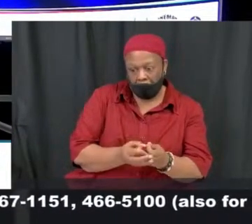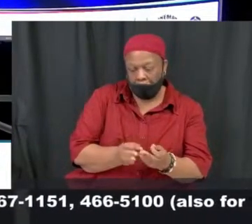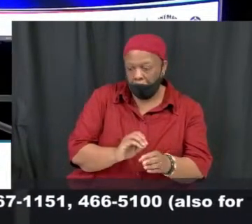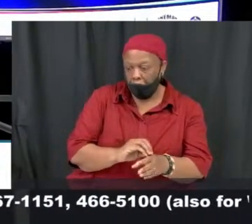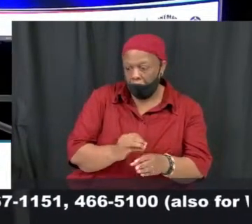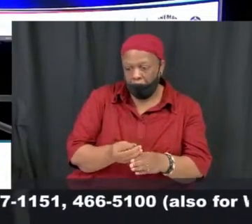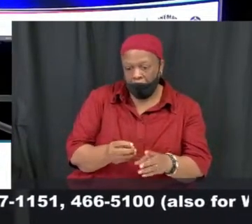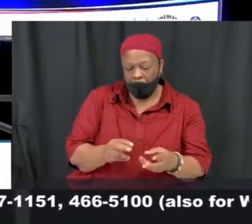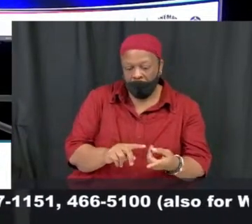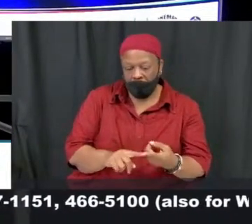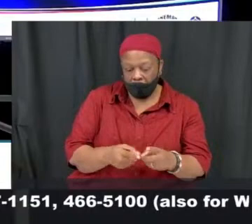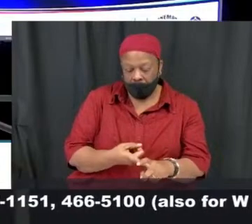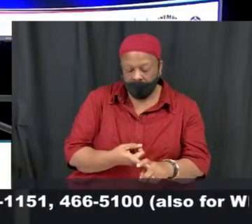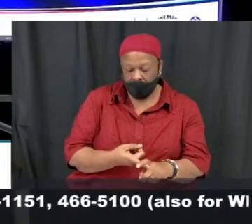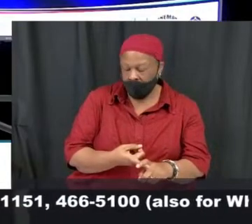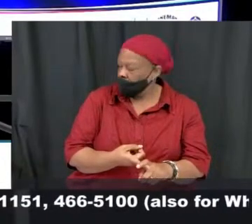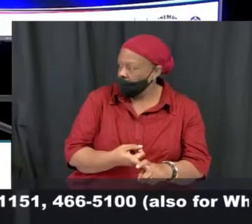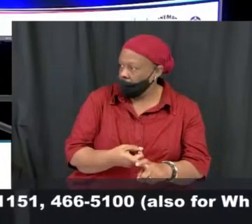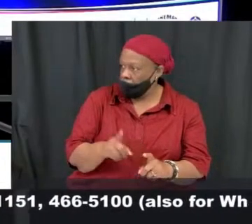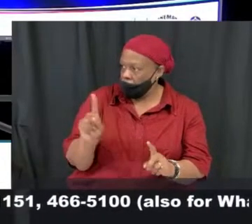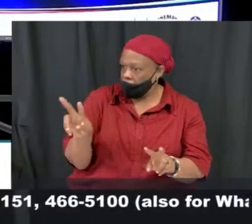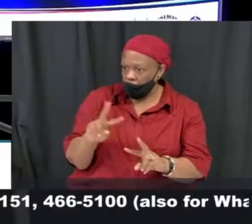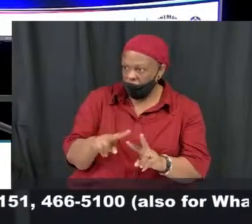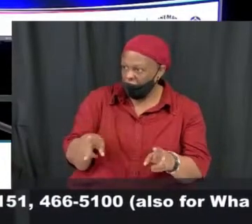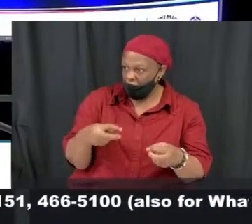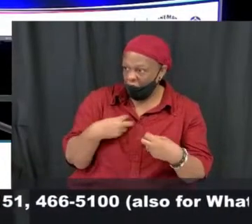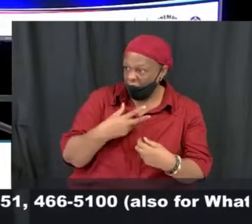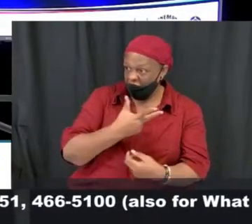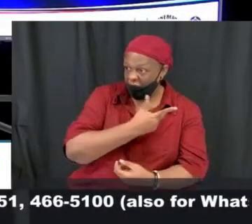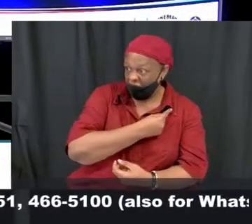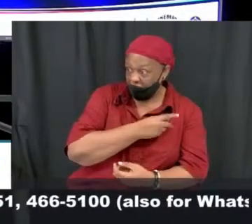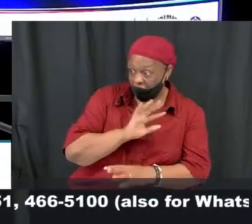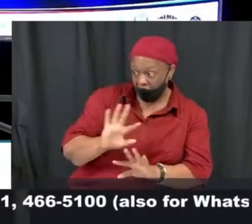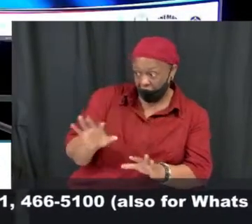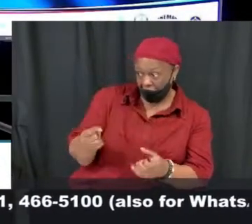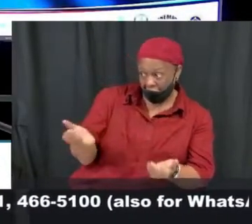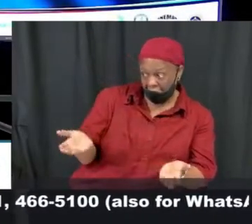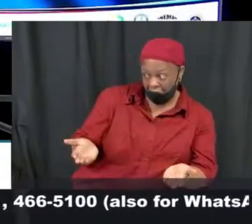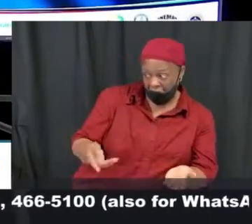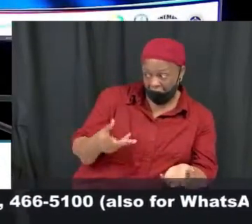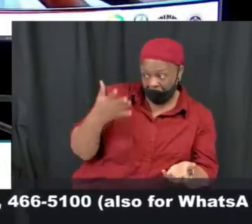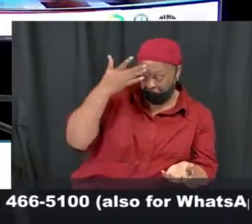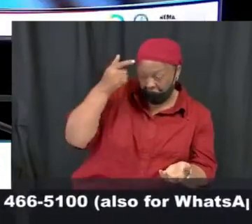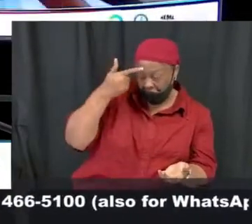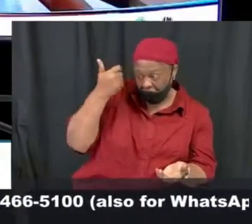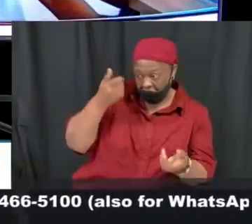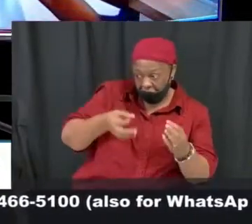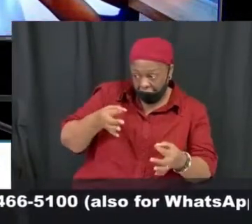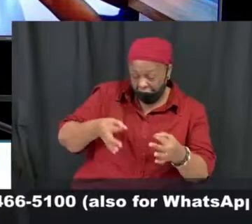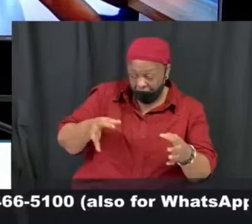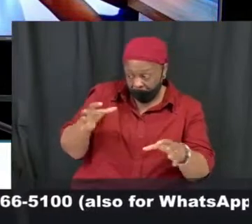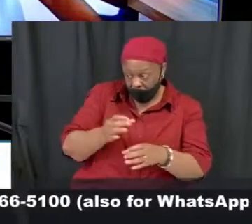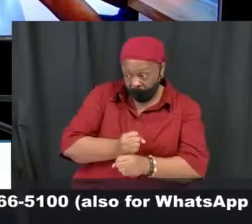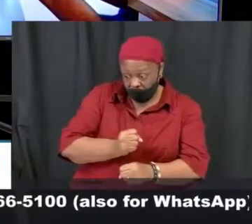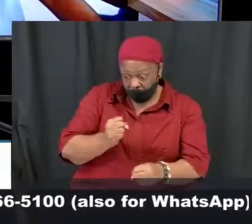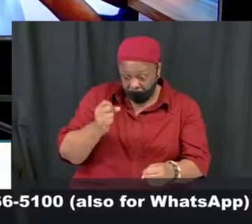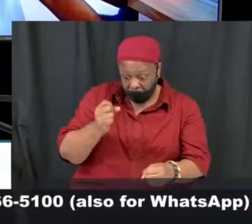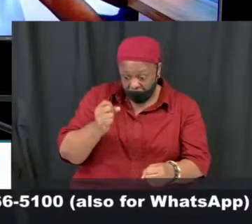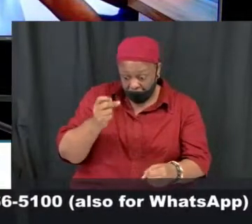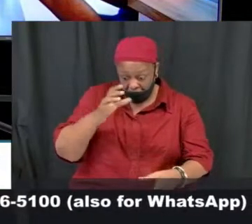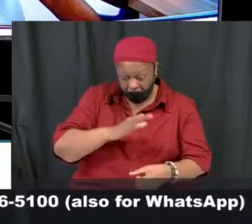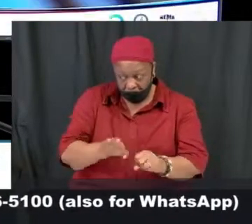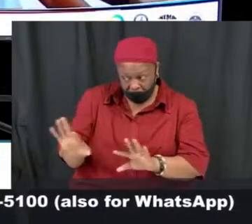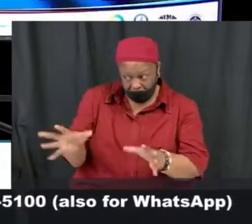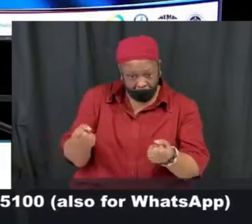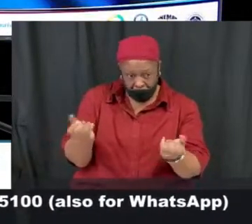Go, do your best and get vaccinated. Let us continue to pray so that the good Lord can